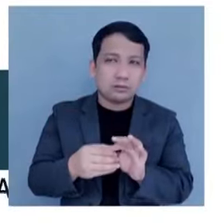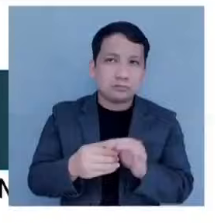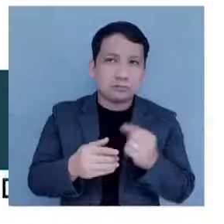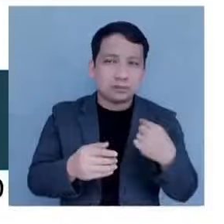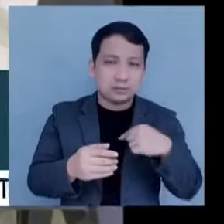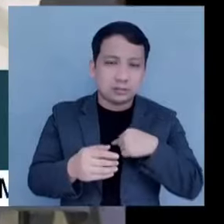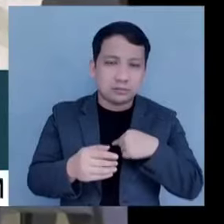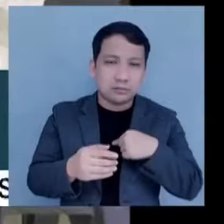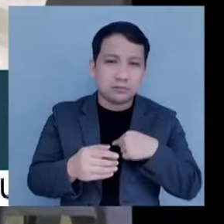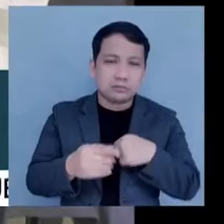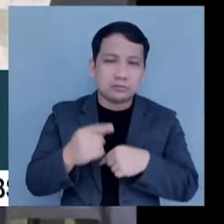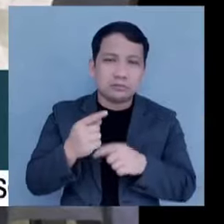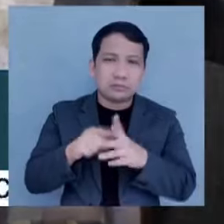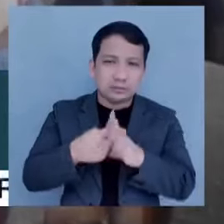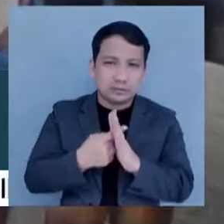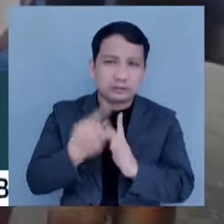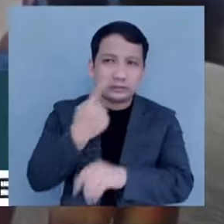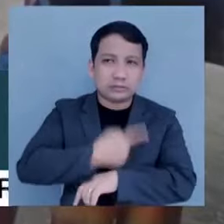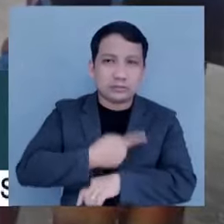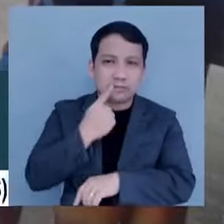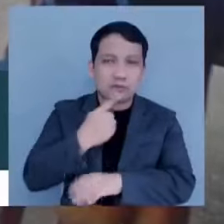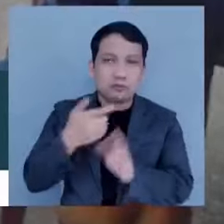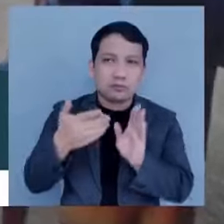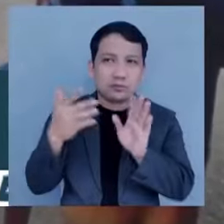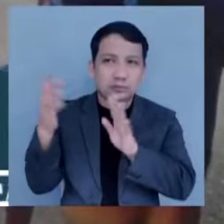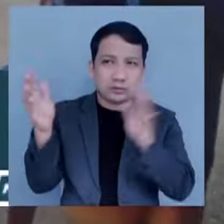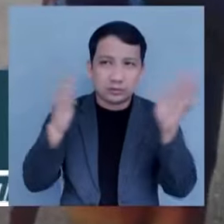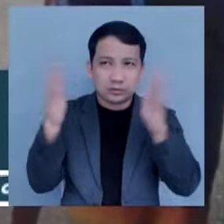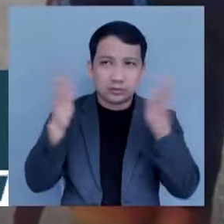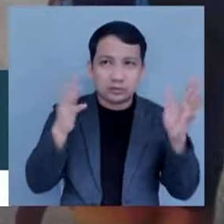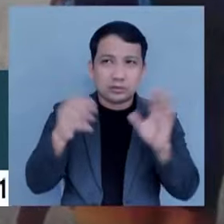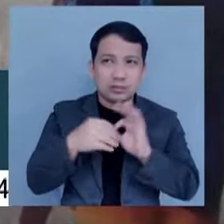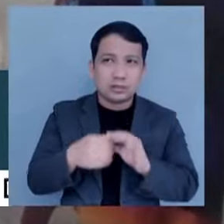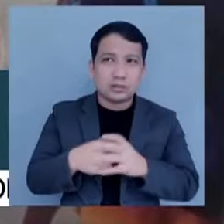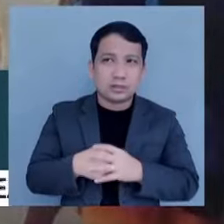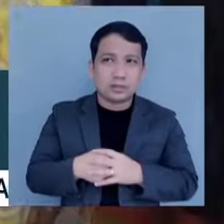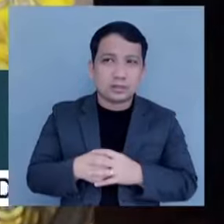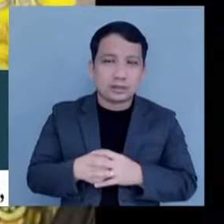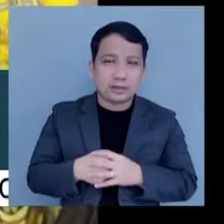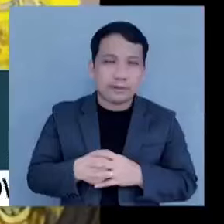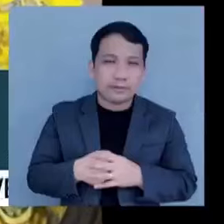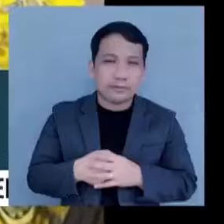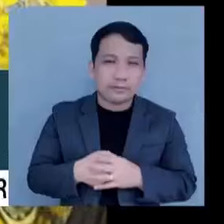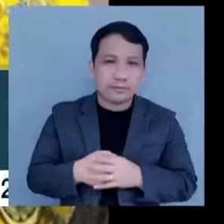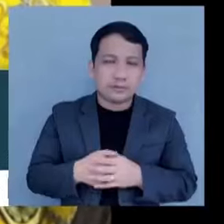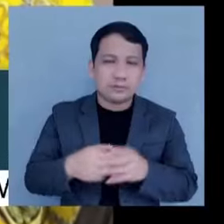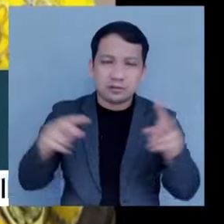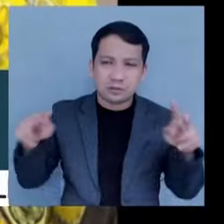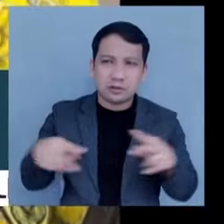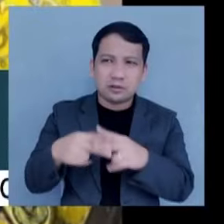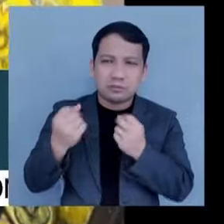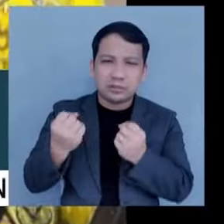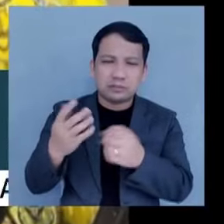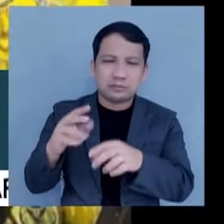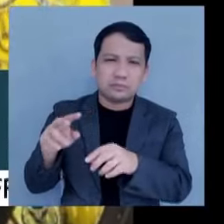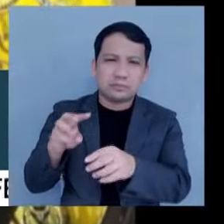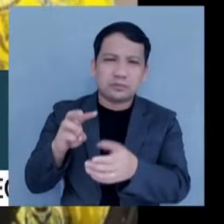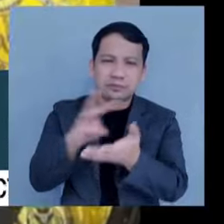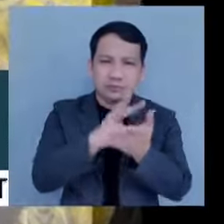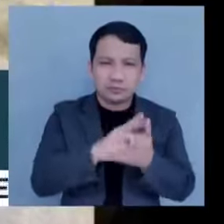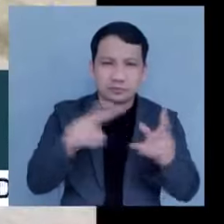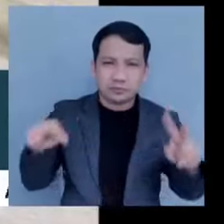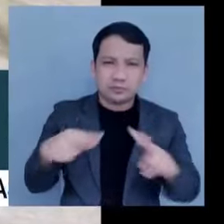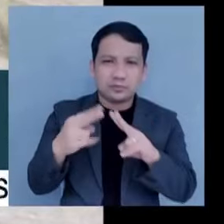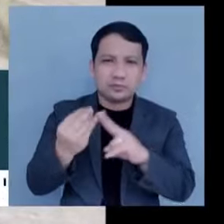day one, the path of typhoons in the country, plus there's a couple of volcanoes in that region, and the path of the